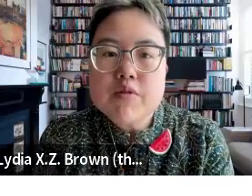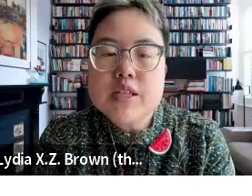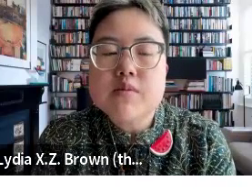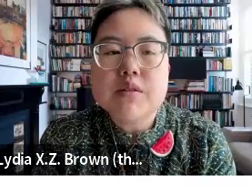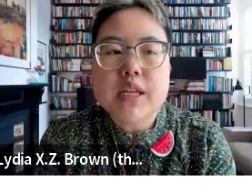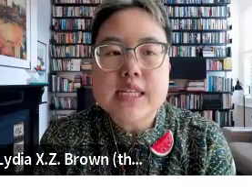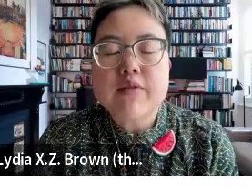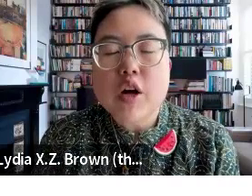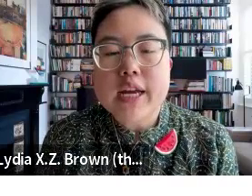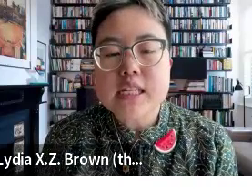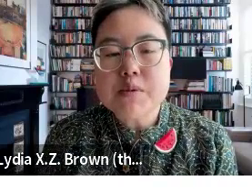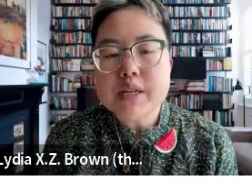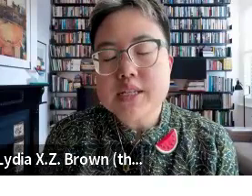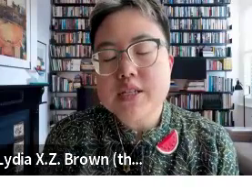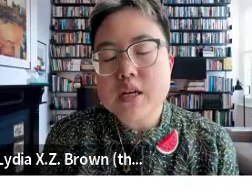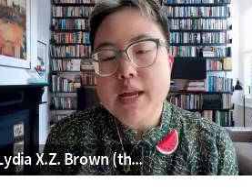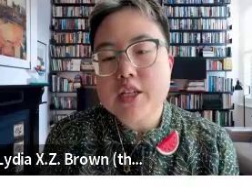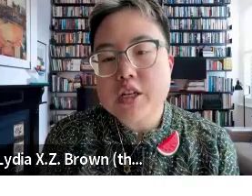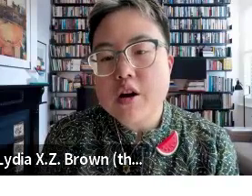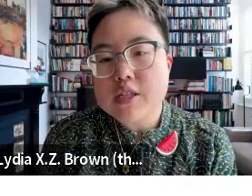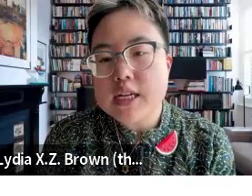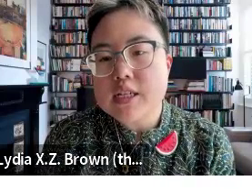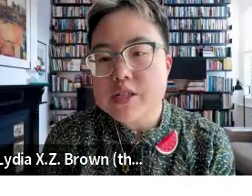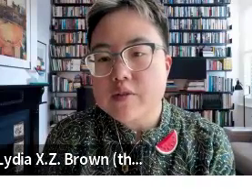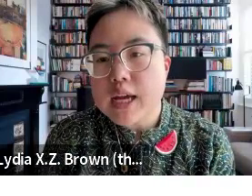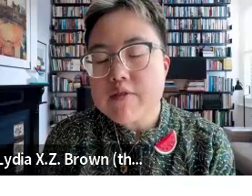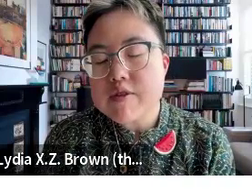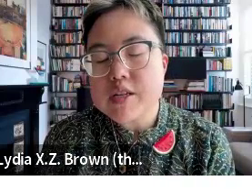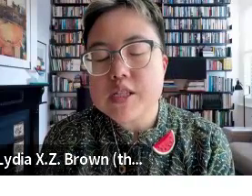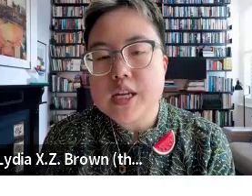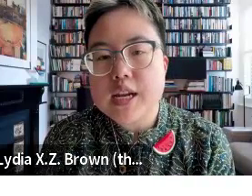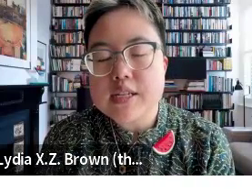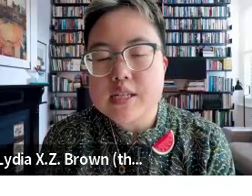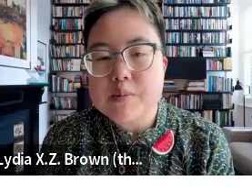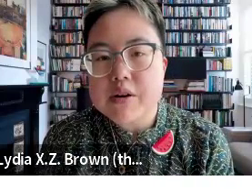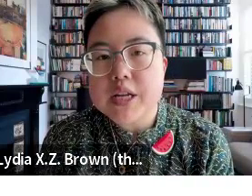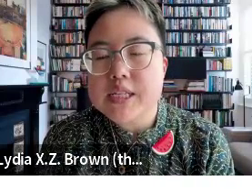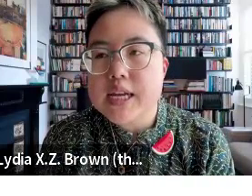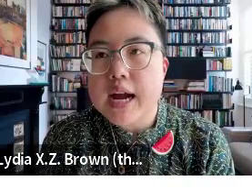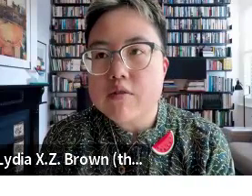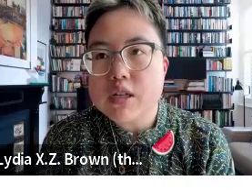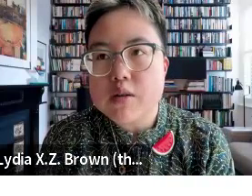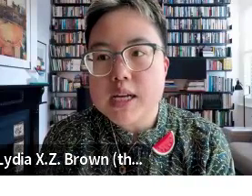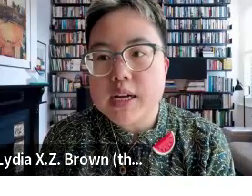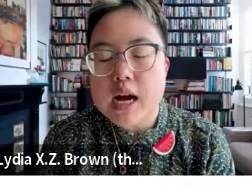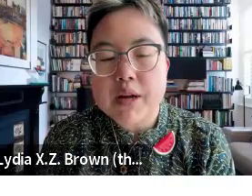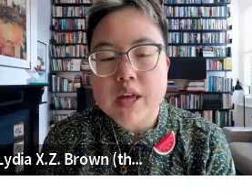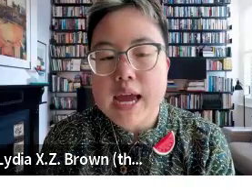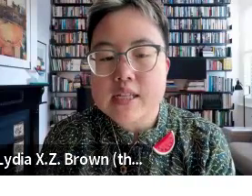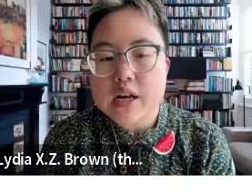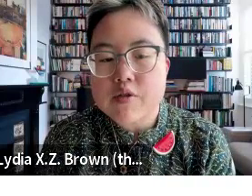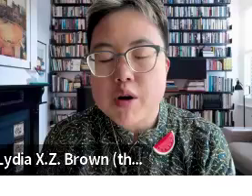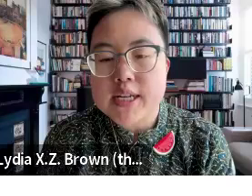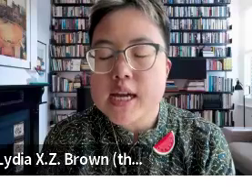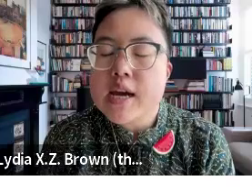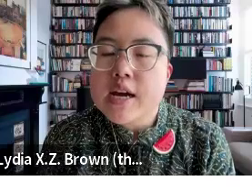People with disabilities have long experienced discrimination in all sectors of life, resulting in disparities in outcomes economically